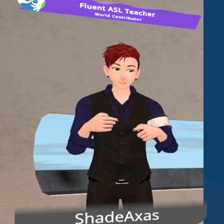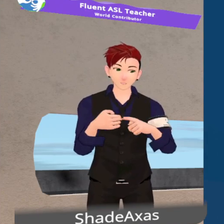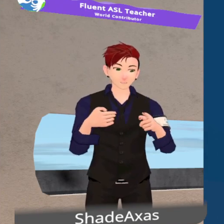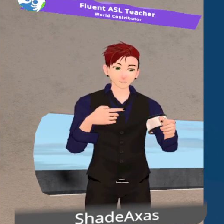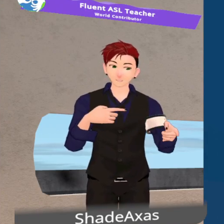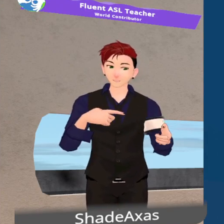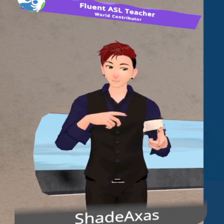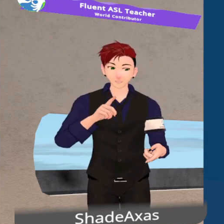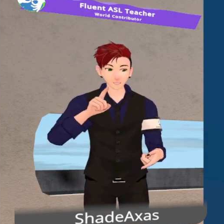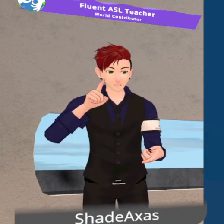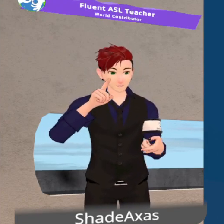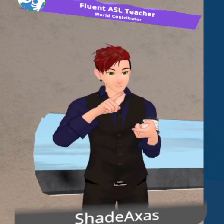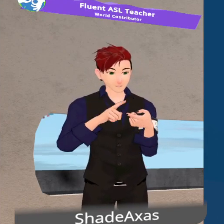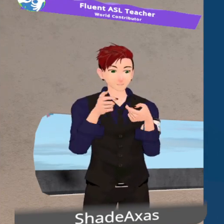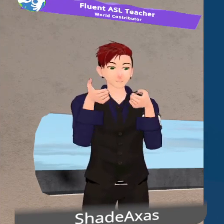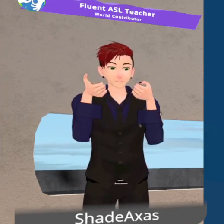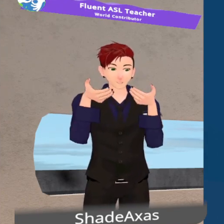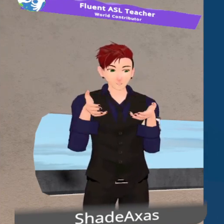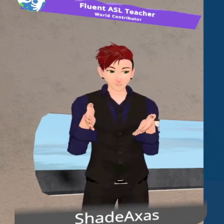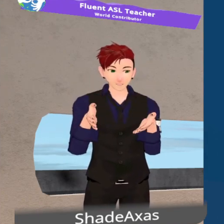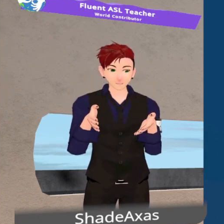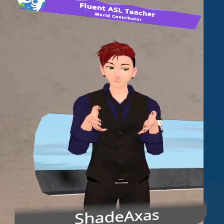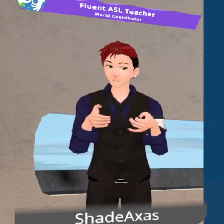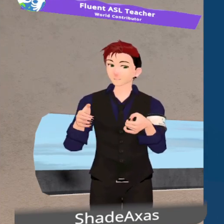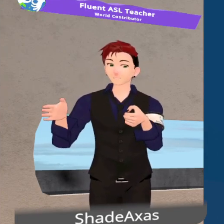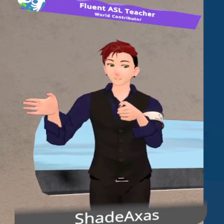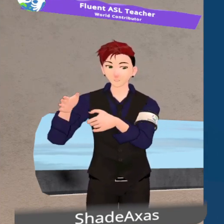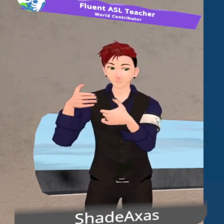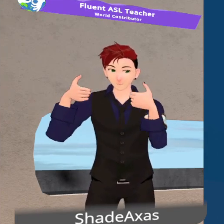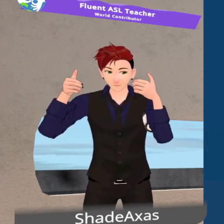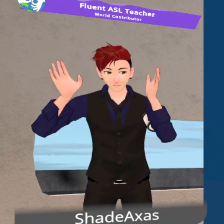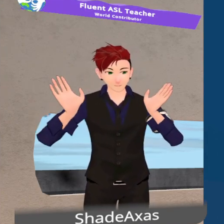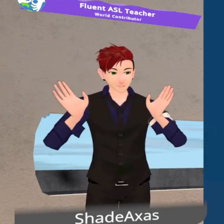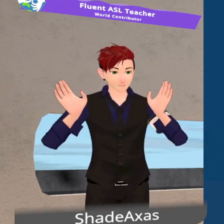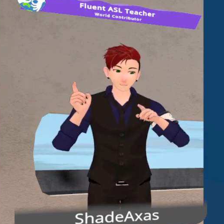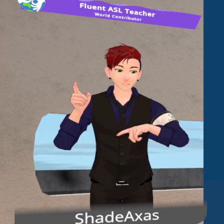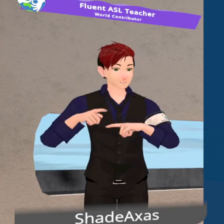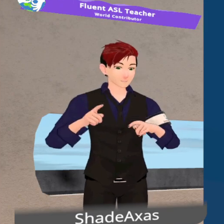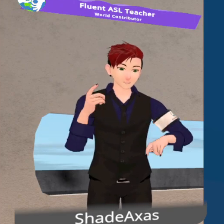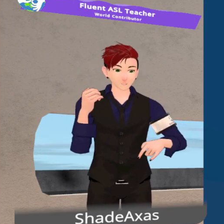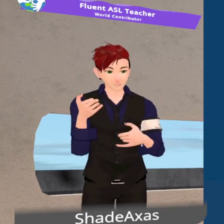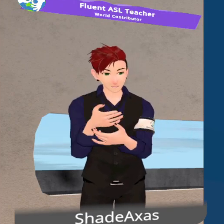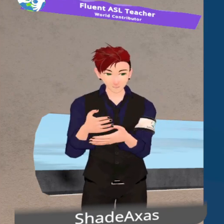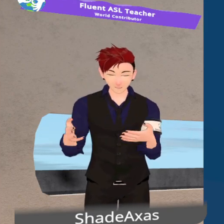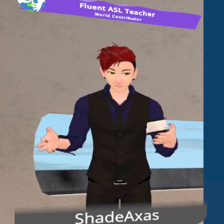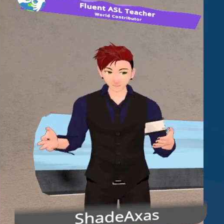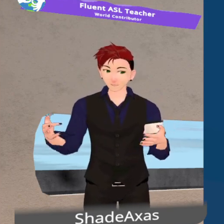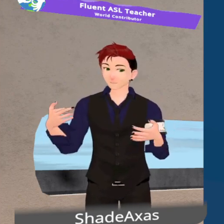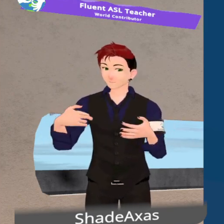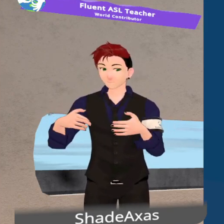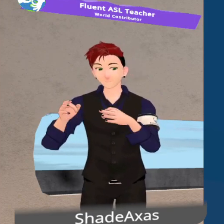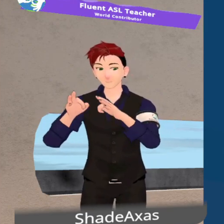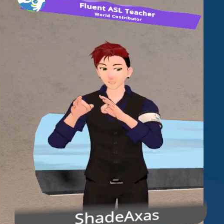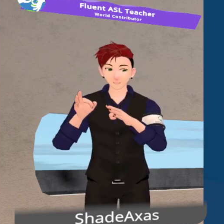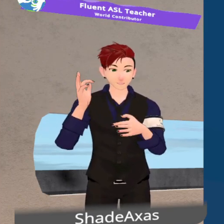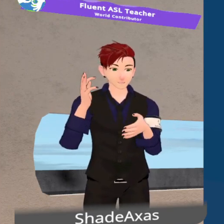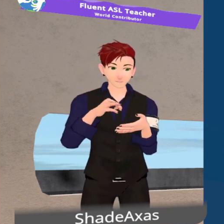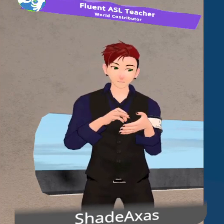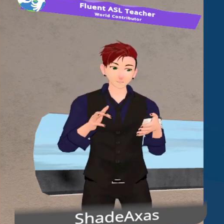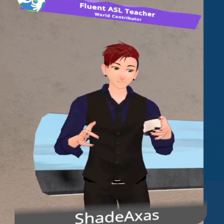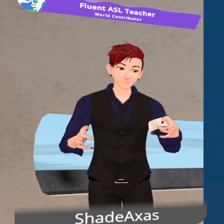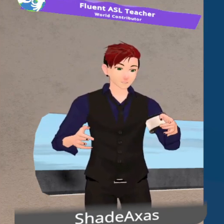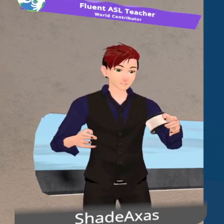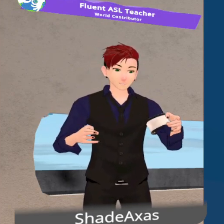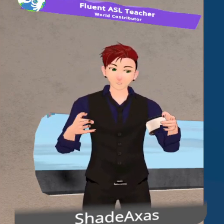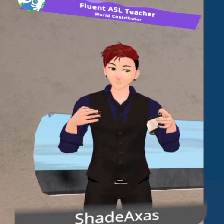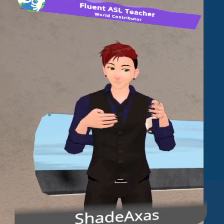be anywhere between you have a very low hearing loss to profoundly deaf, where you can't hear anything. I've interpreted